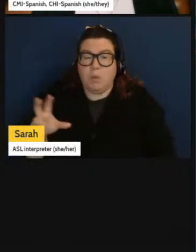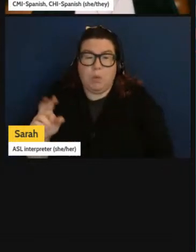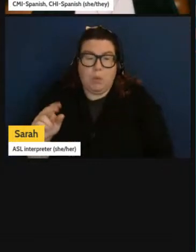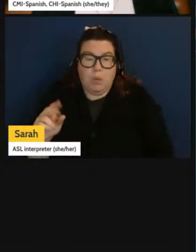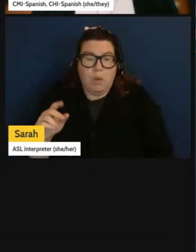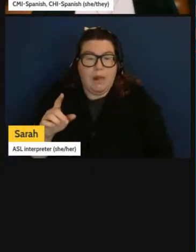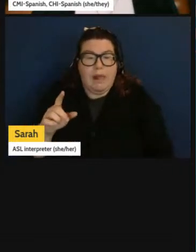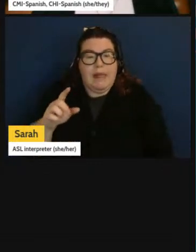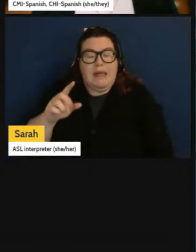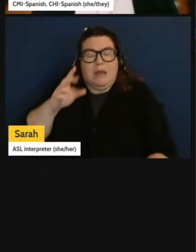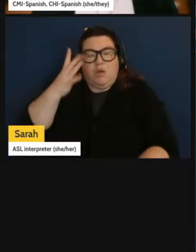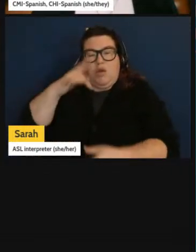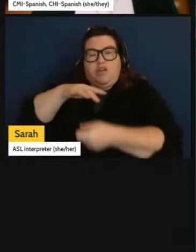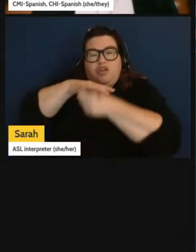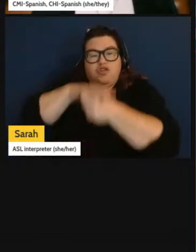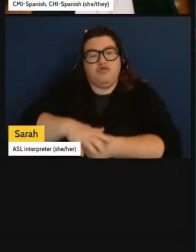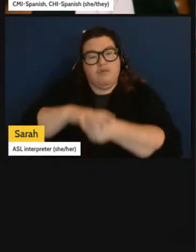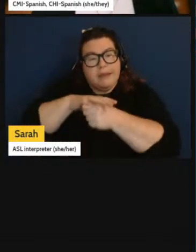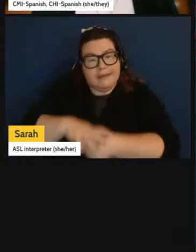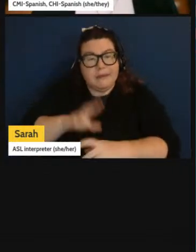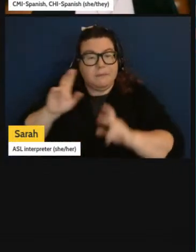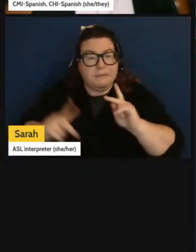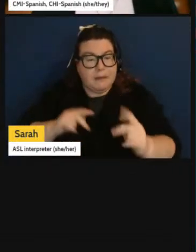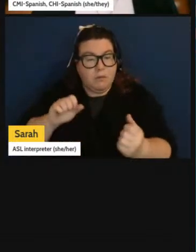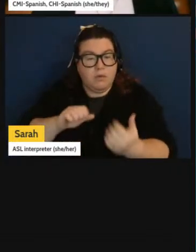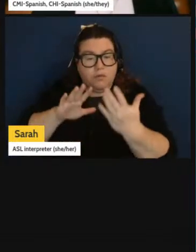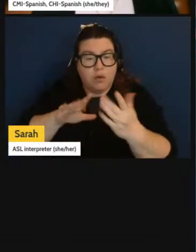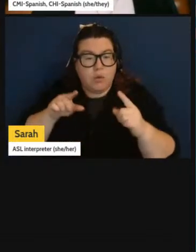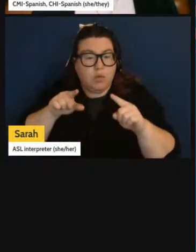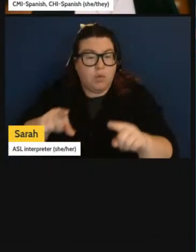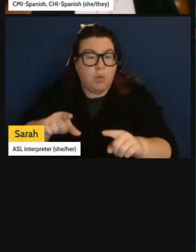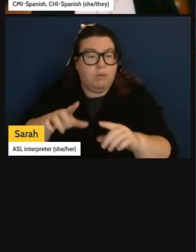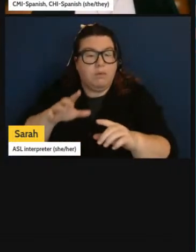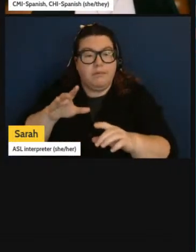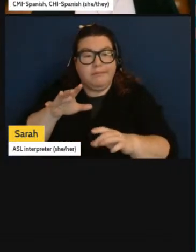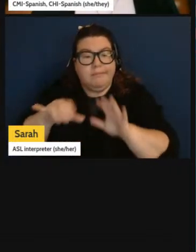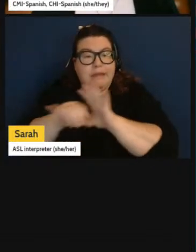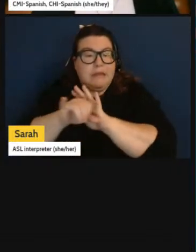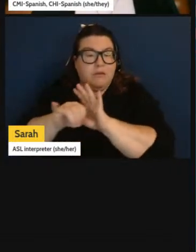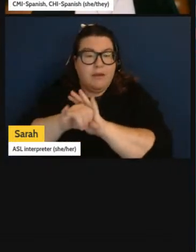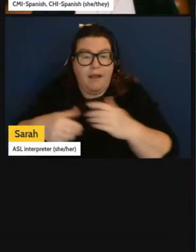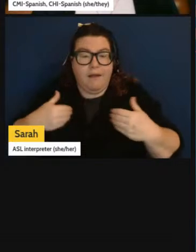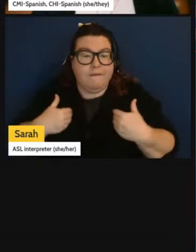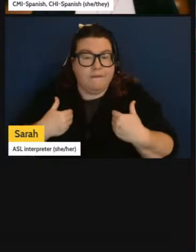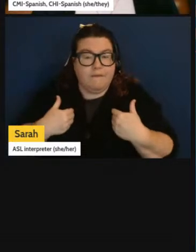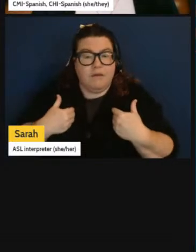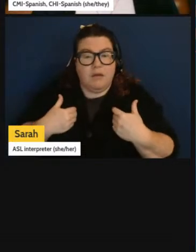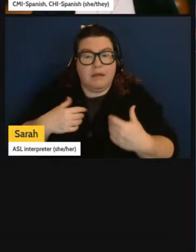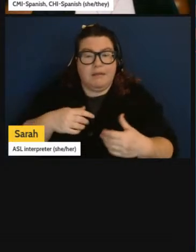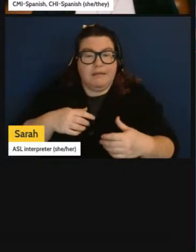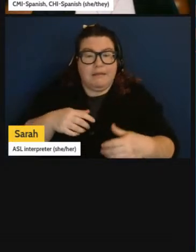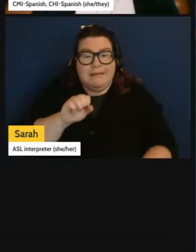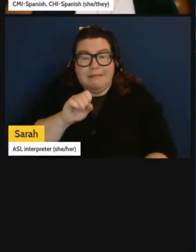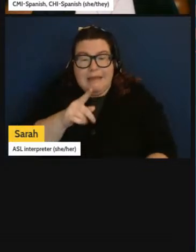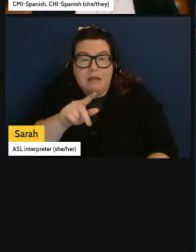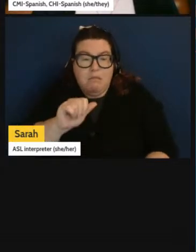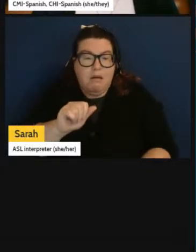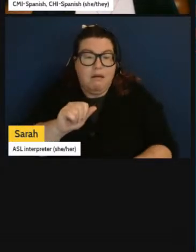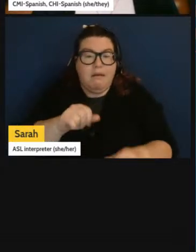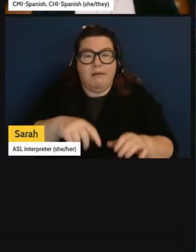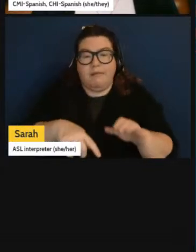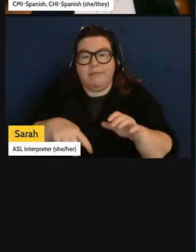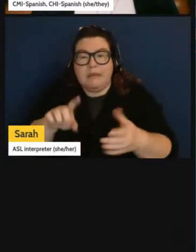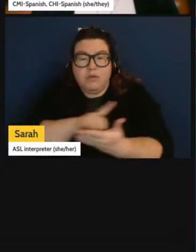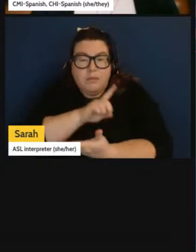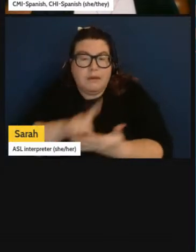the stress that people face as a result of their identity, stigma, discrimination, victimization.